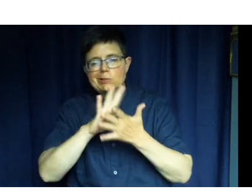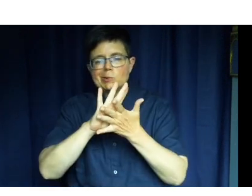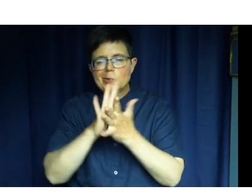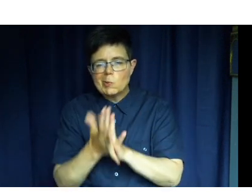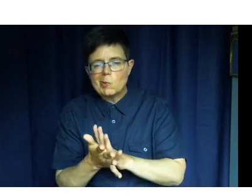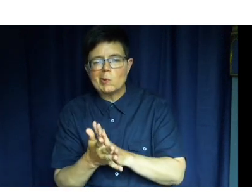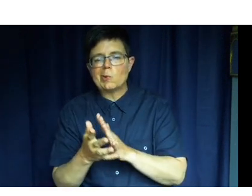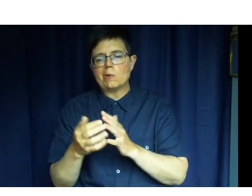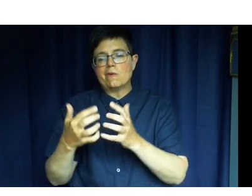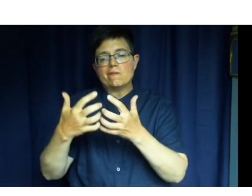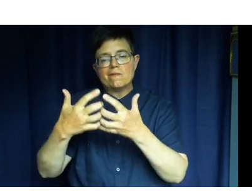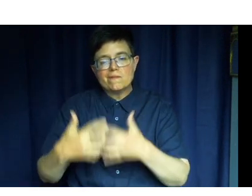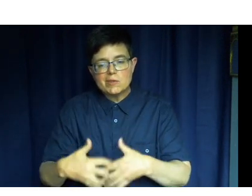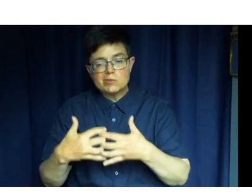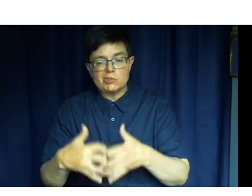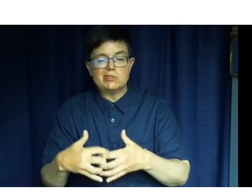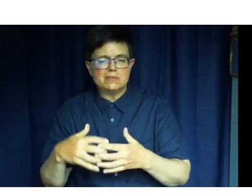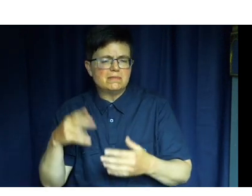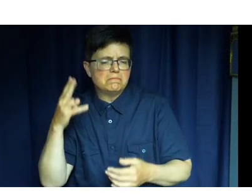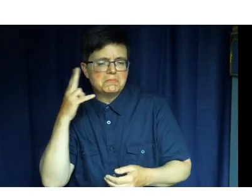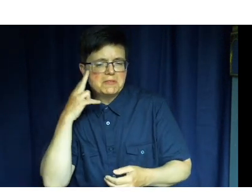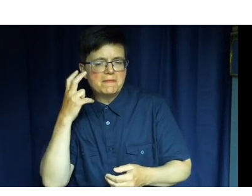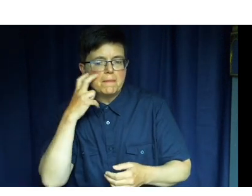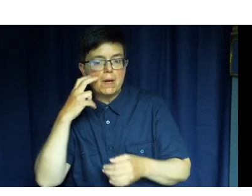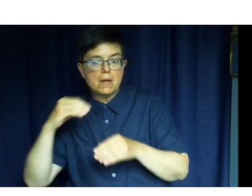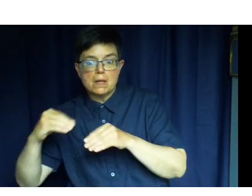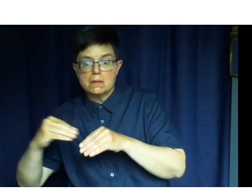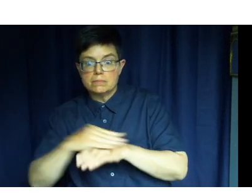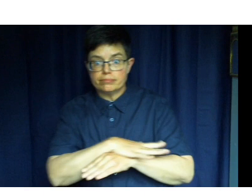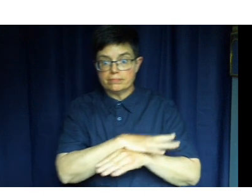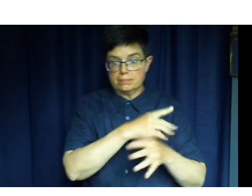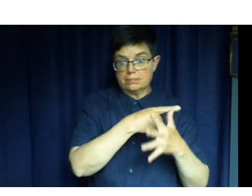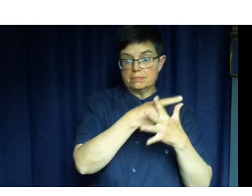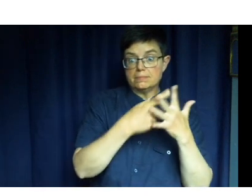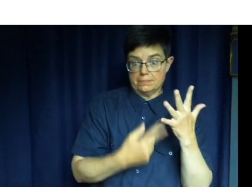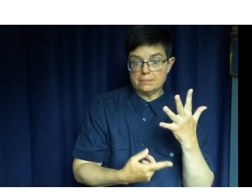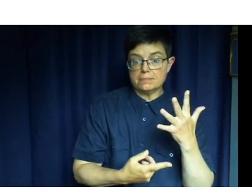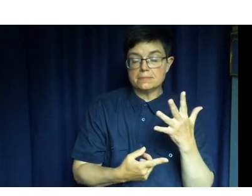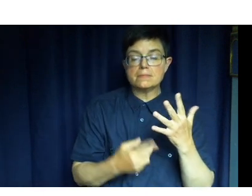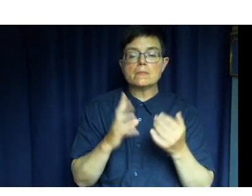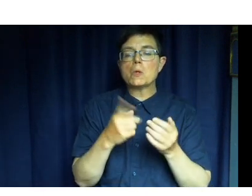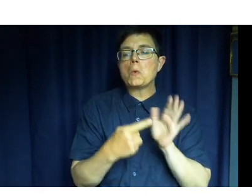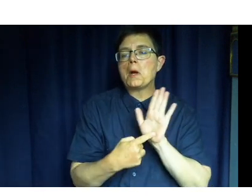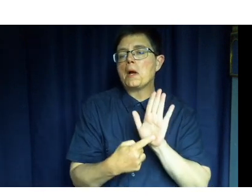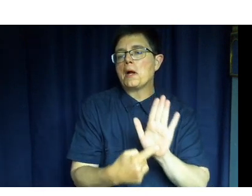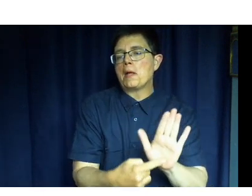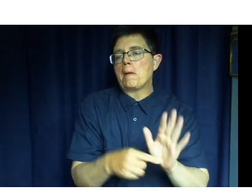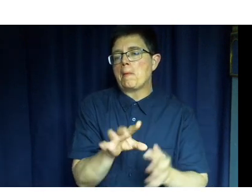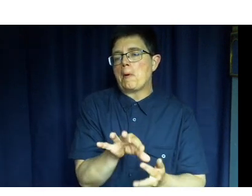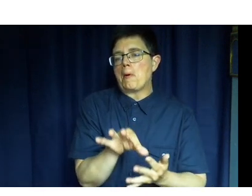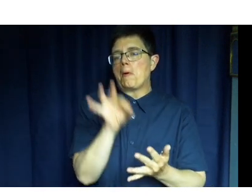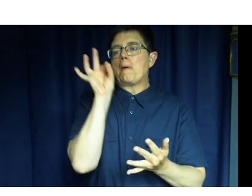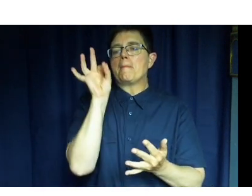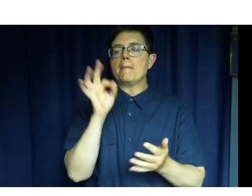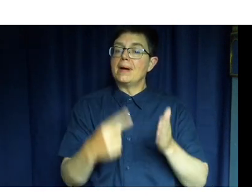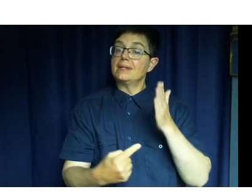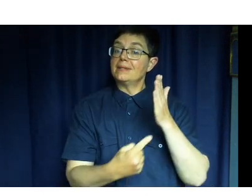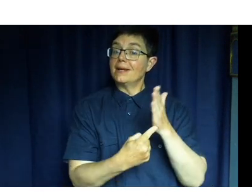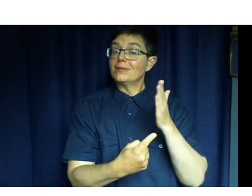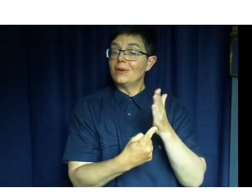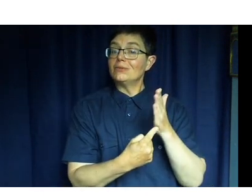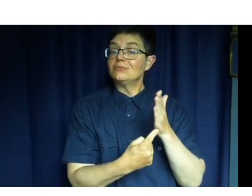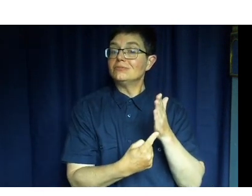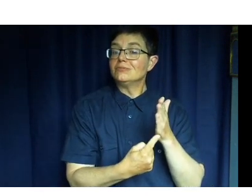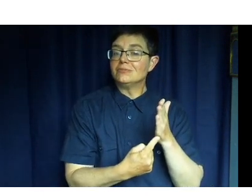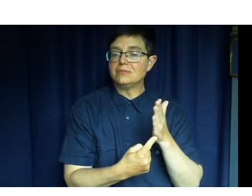or disorder or level of functioning influences other components. We could look at an environmental